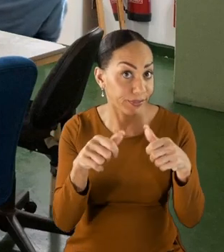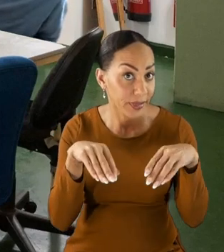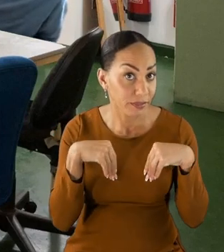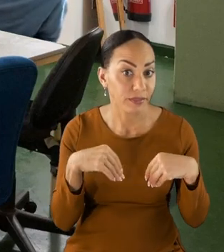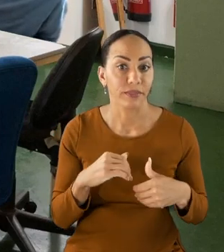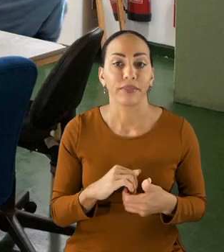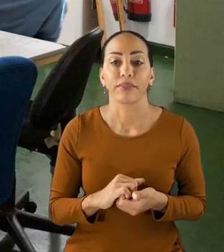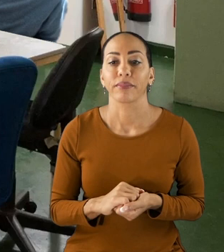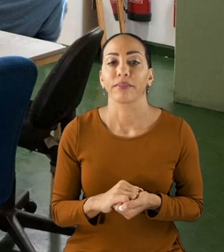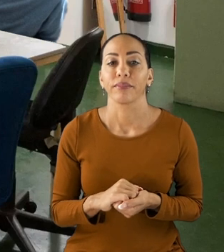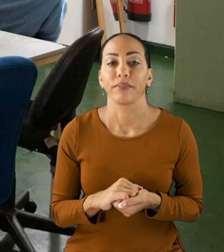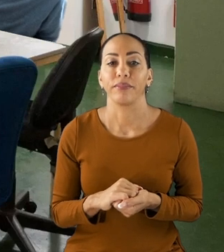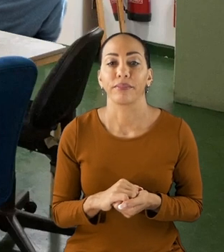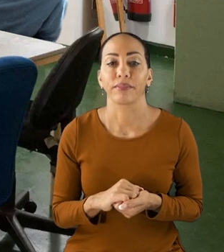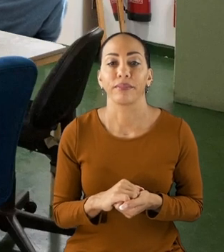everybody?